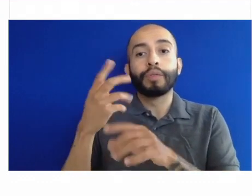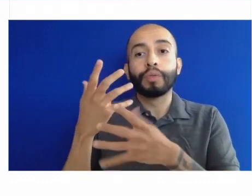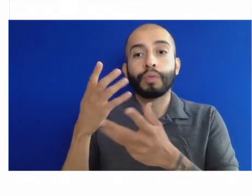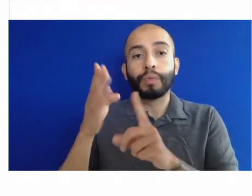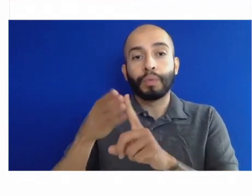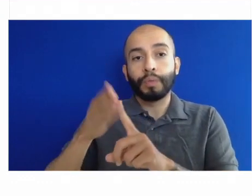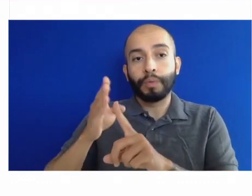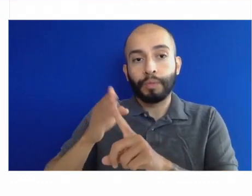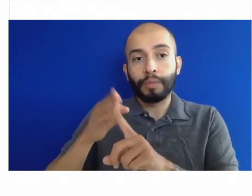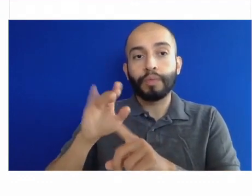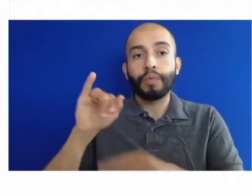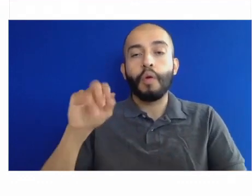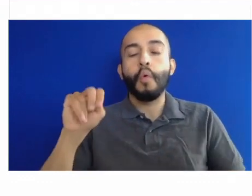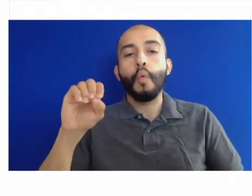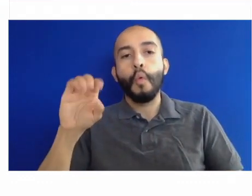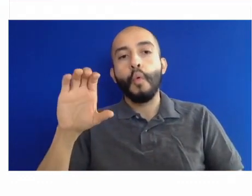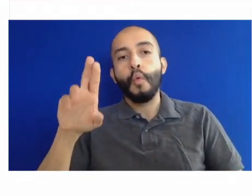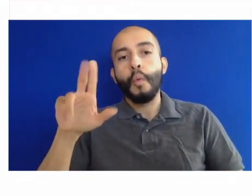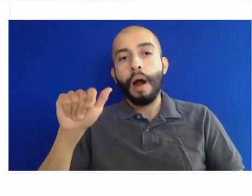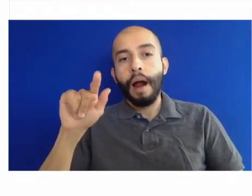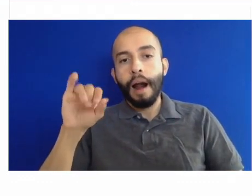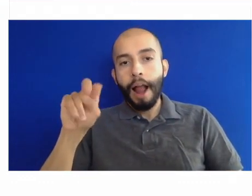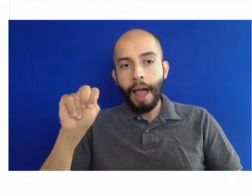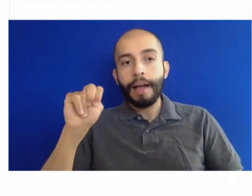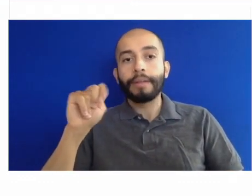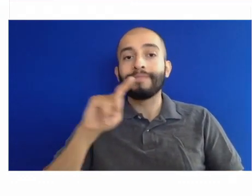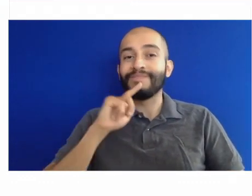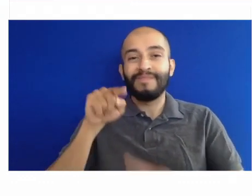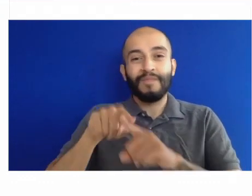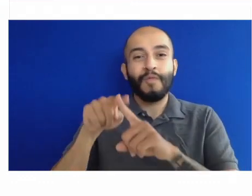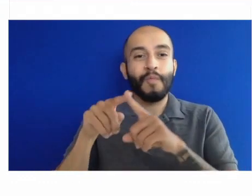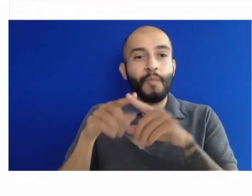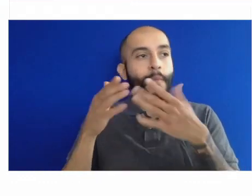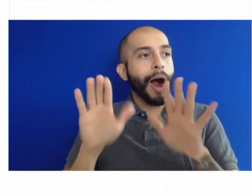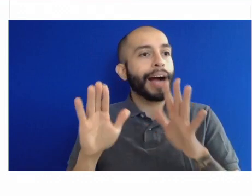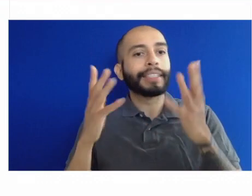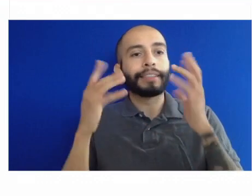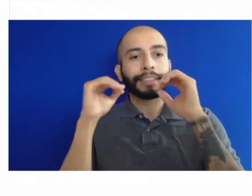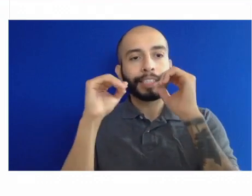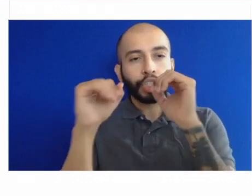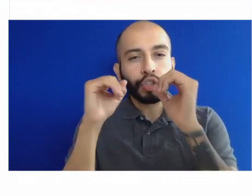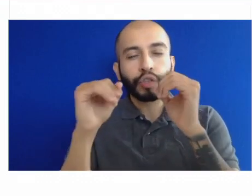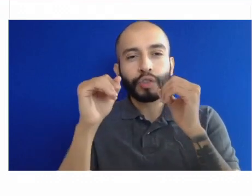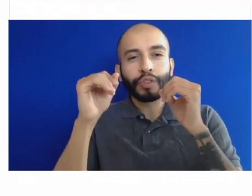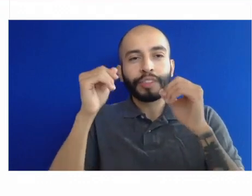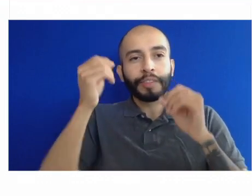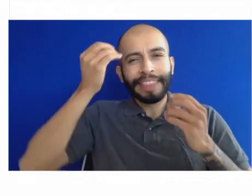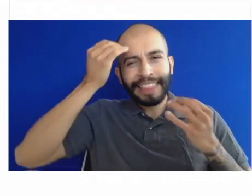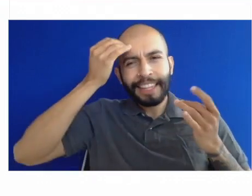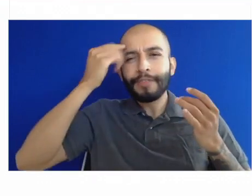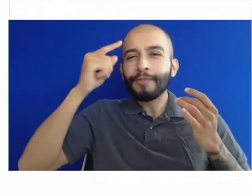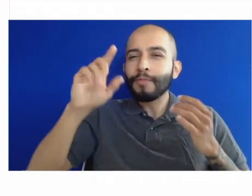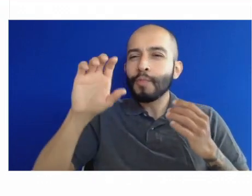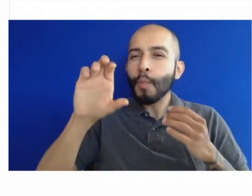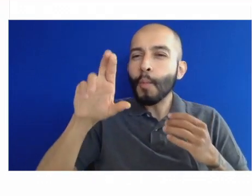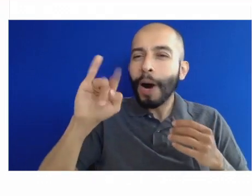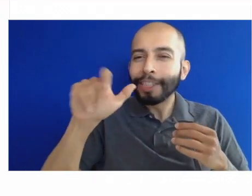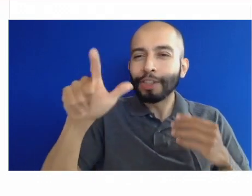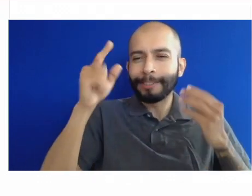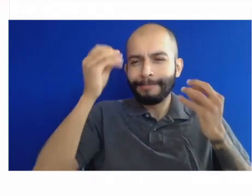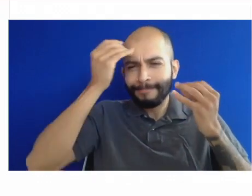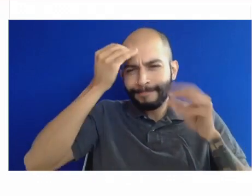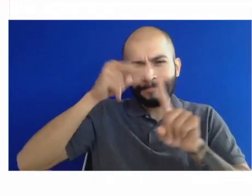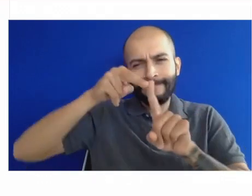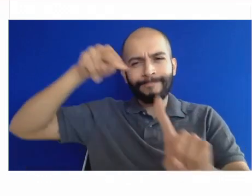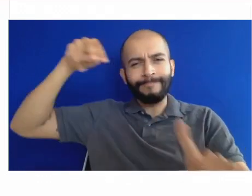critical thinking about the countering information. So how do you kind of approach a piece of information when you see it? I don't know if anybody else